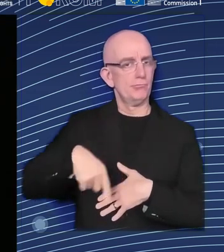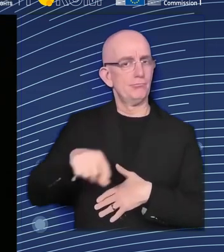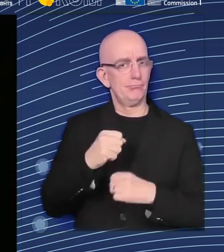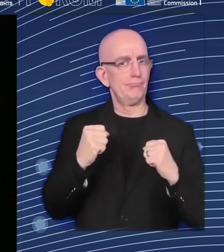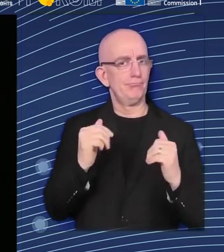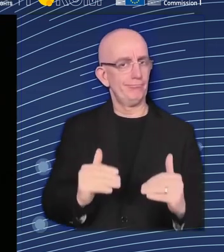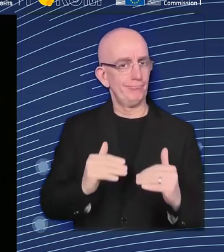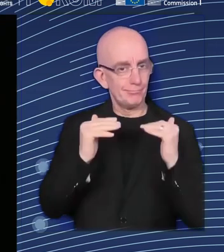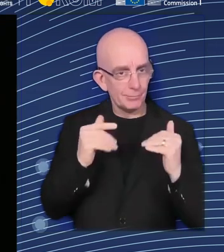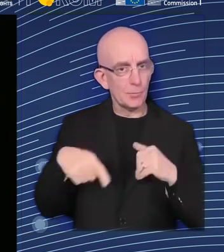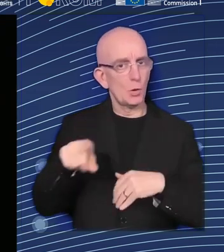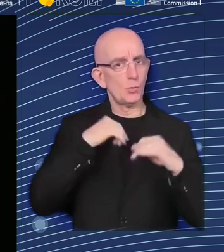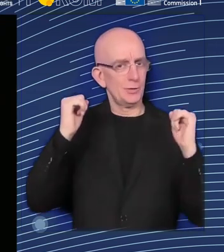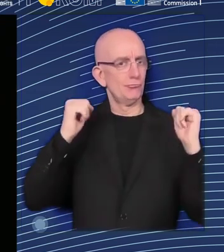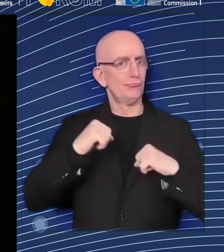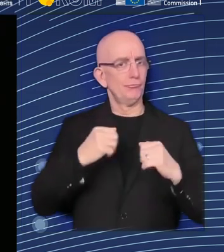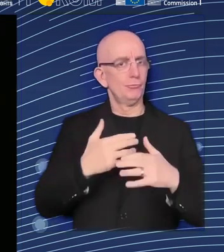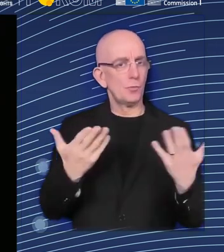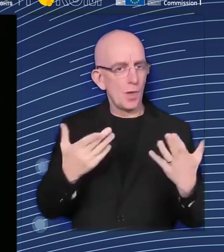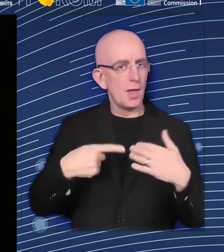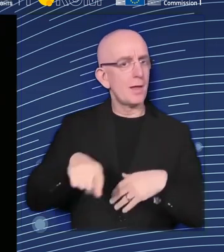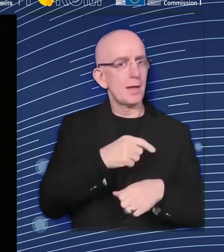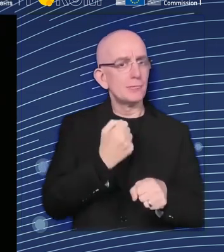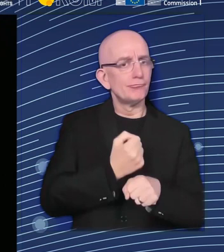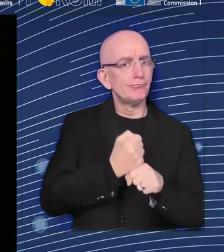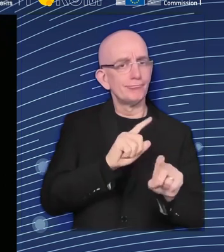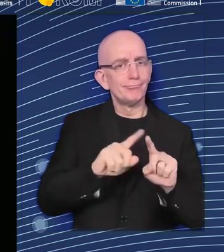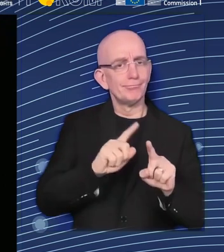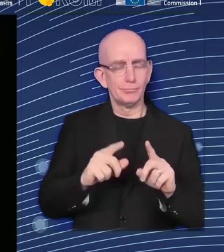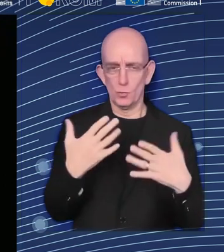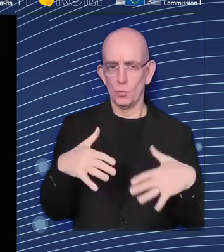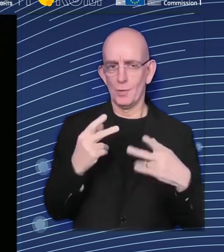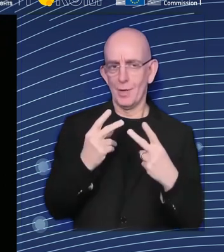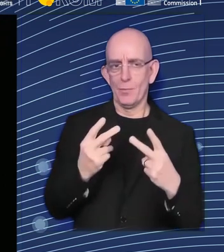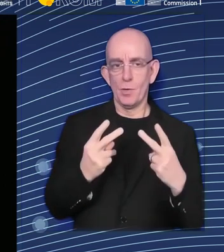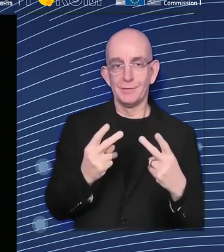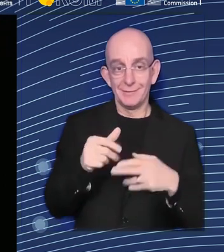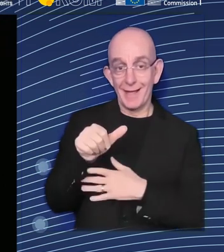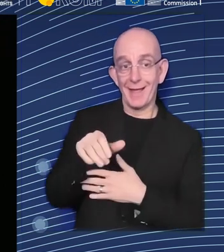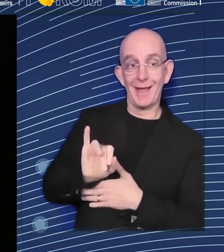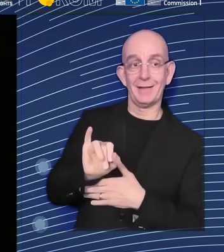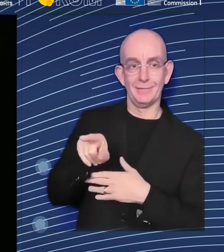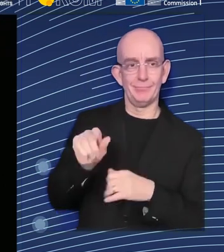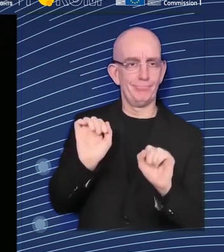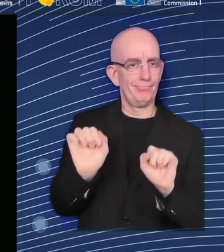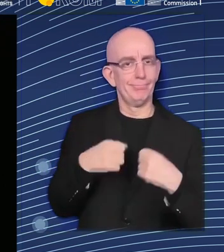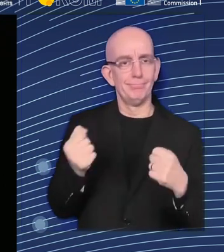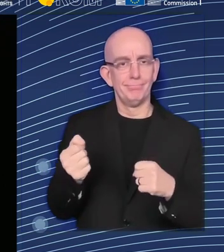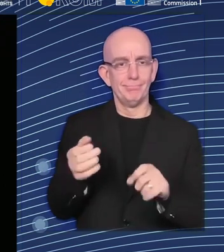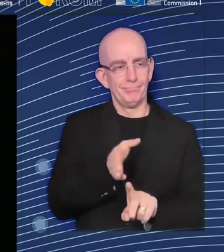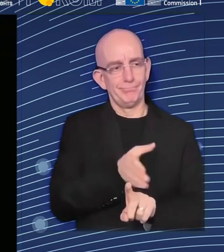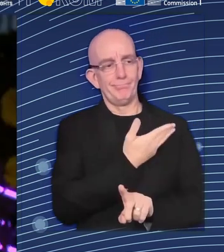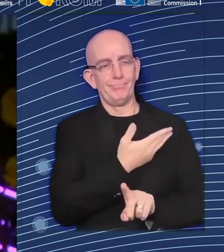morning, we had the presence of the Commissioner for Internal Market, Thierry Breton, who welcomed us with a big picture on